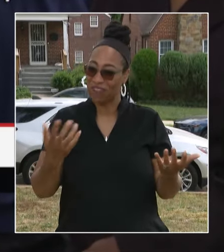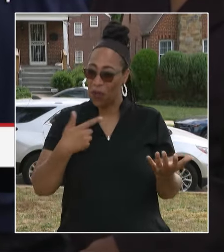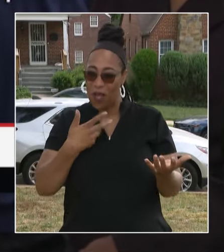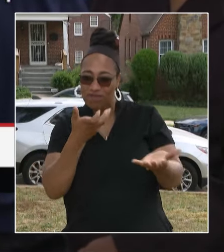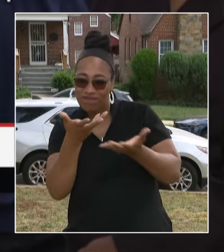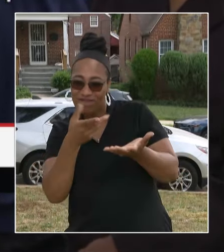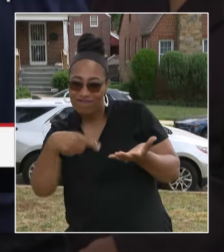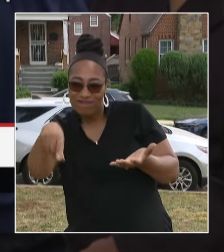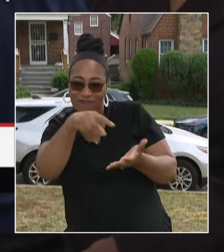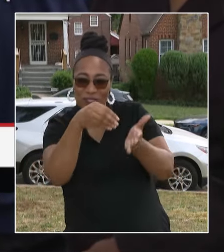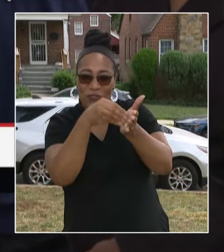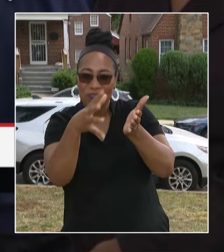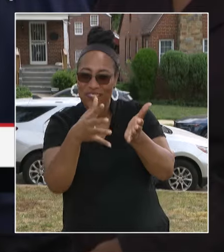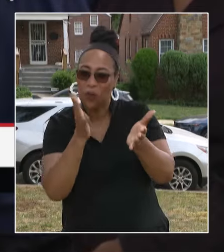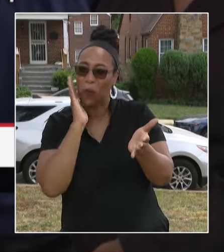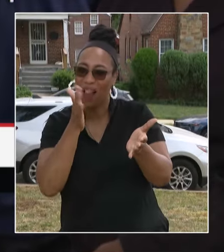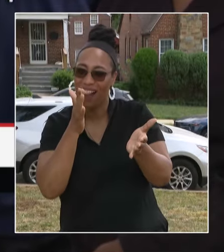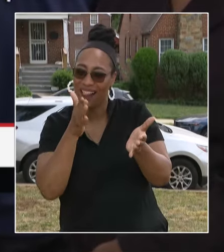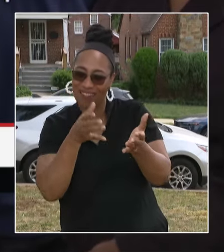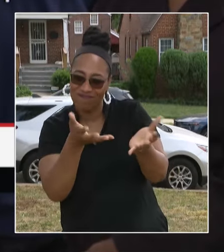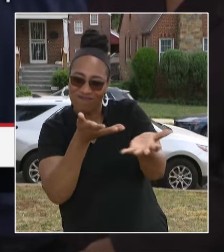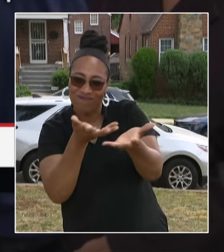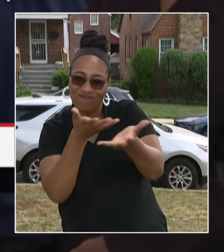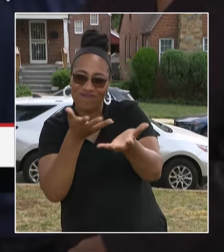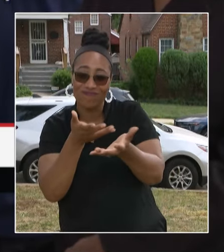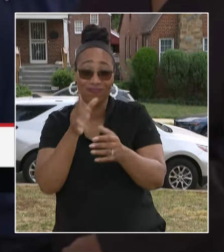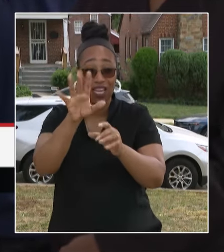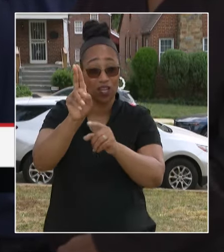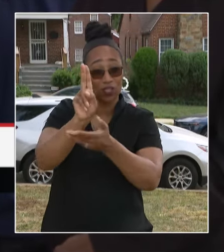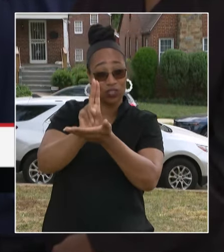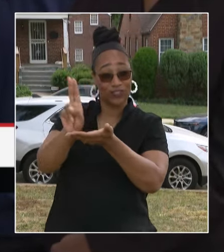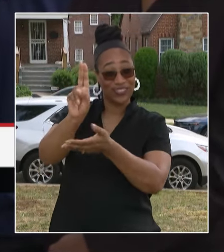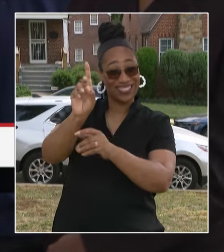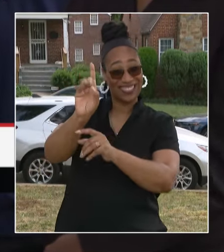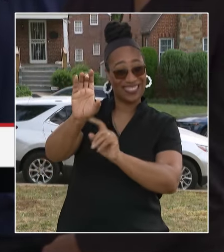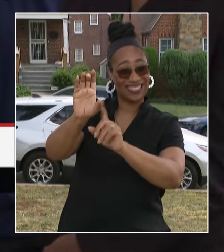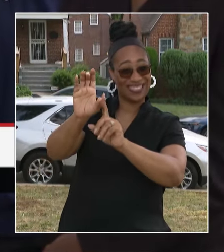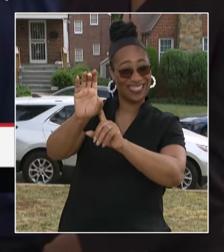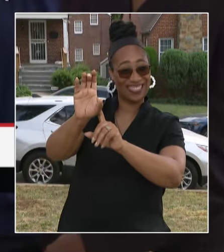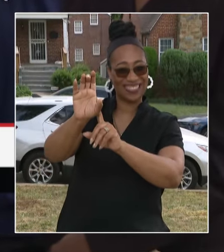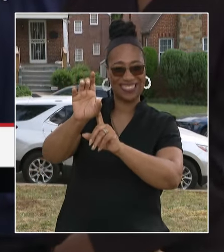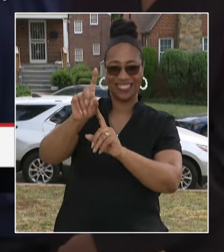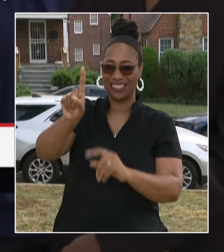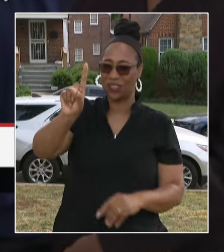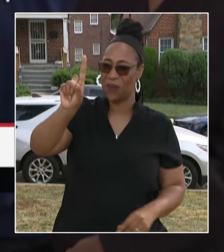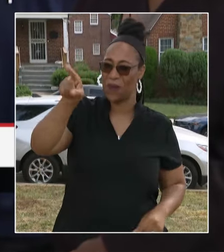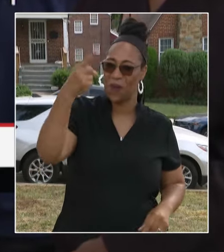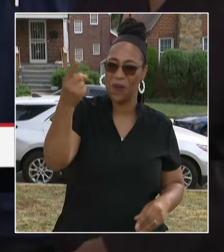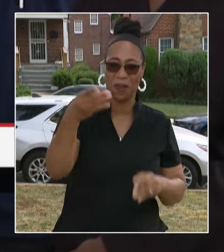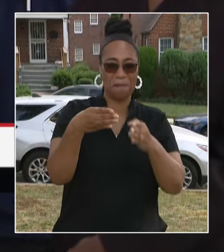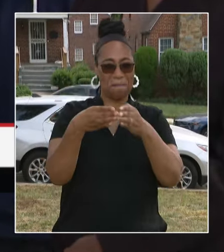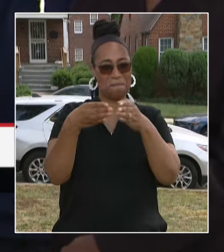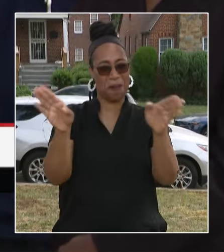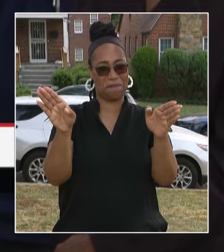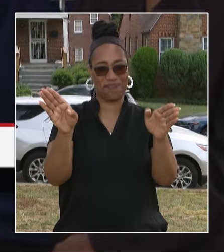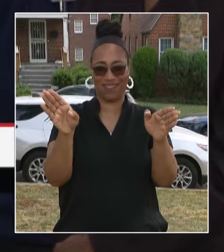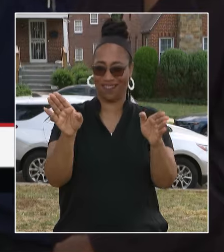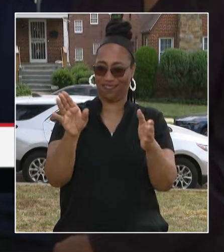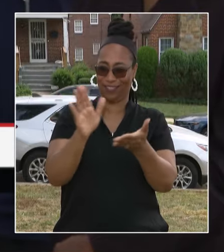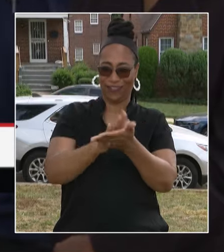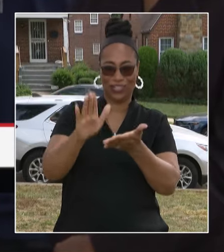of the District of Columbia is the nation's only urban public land grant university. It has programs that